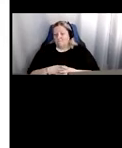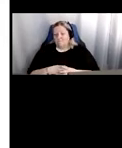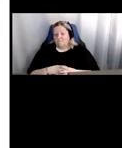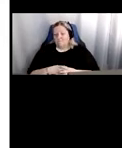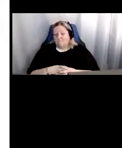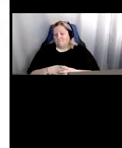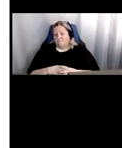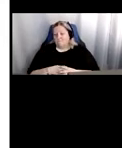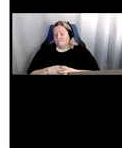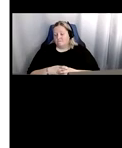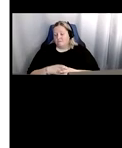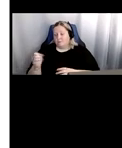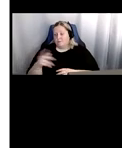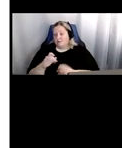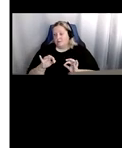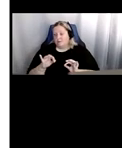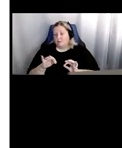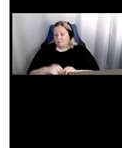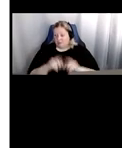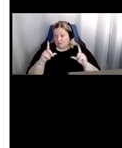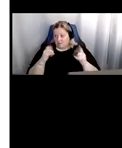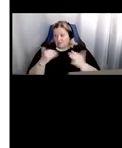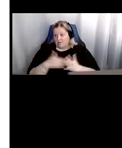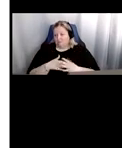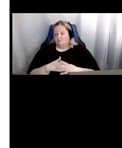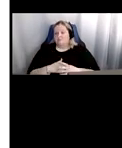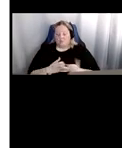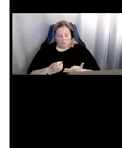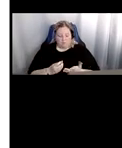back now to this. You should be seeing the slideshow again.